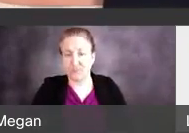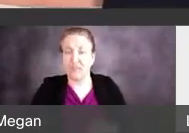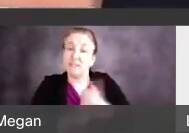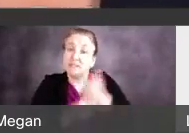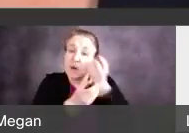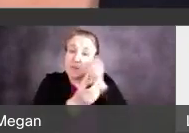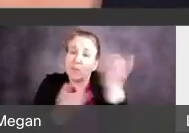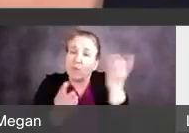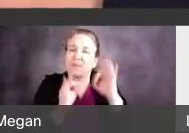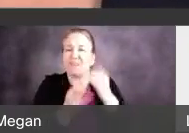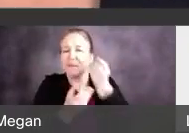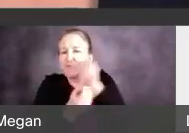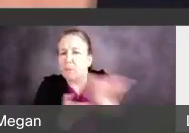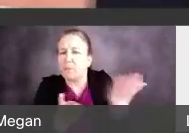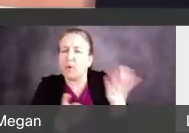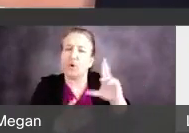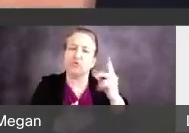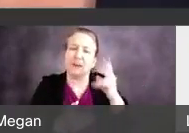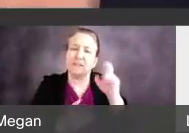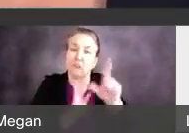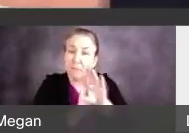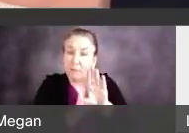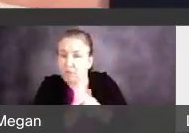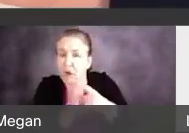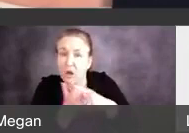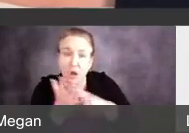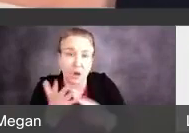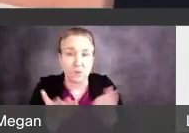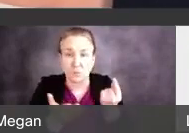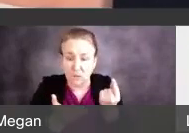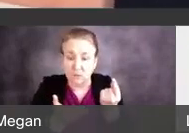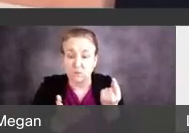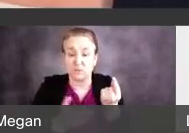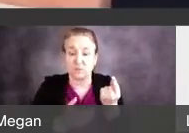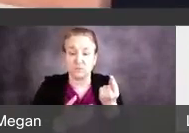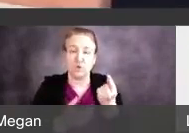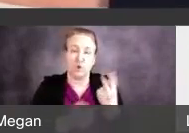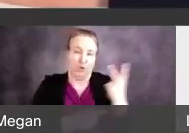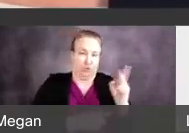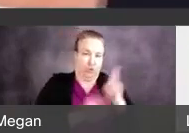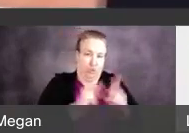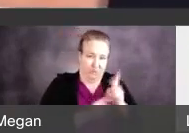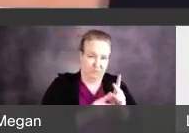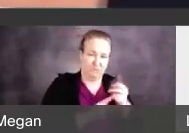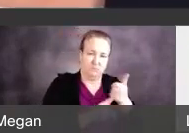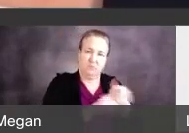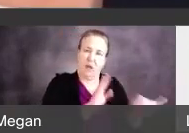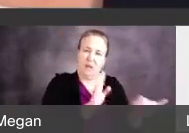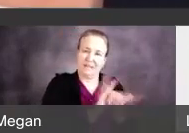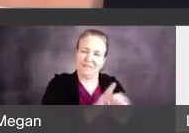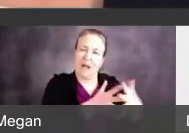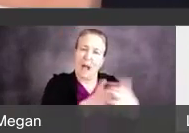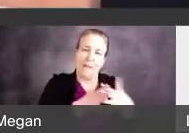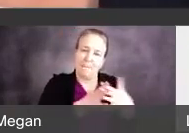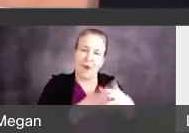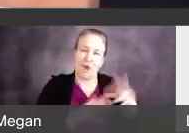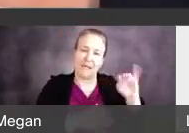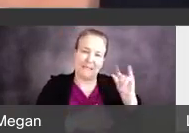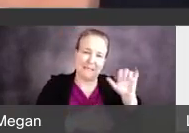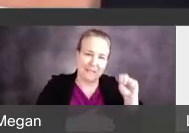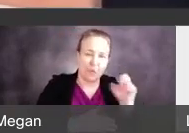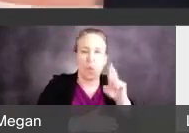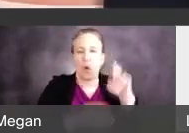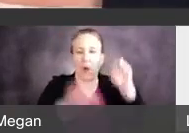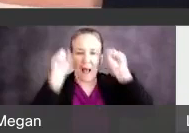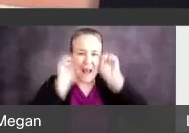or family-reported racial breakdown as we have it are 2 individuals that identify as American Indian or Alaska